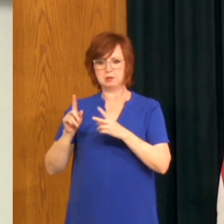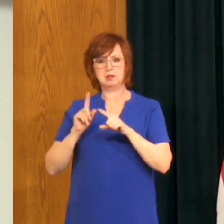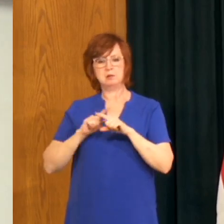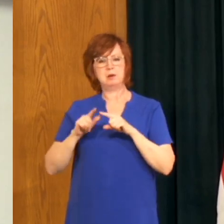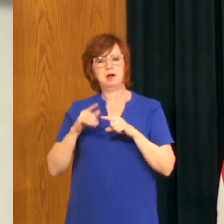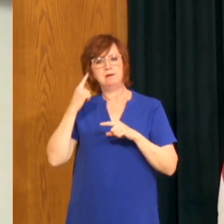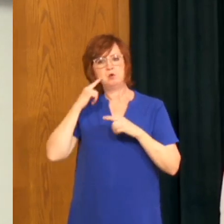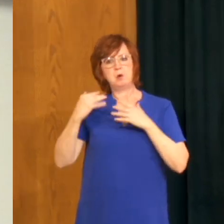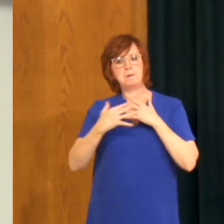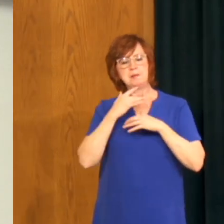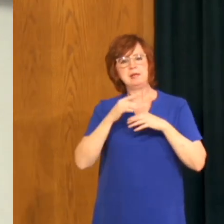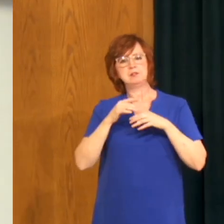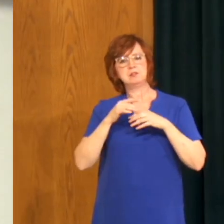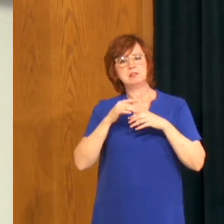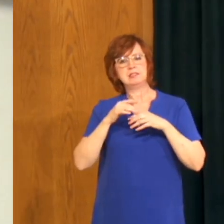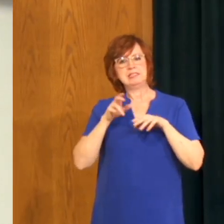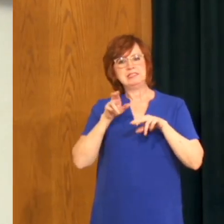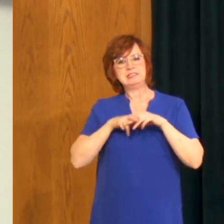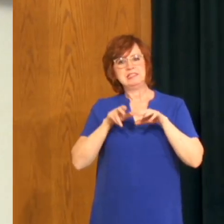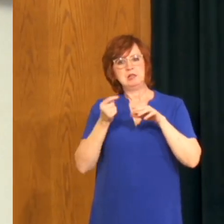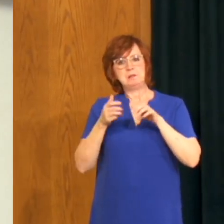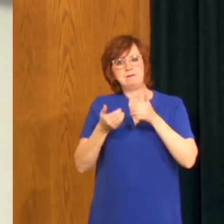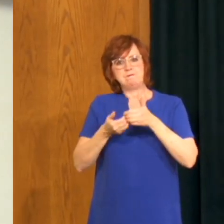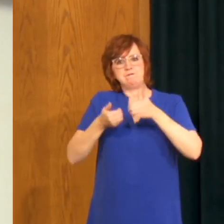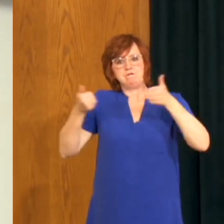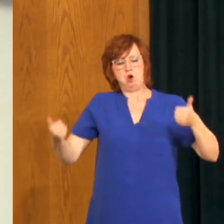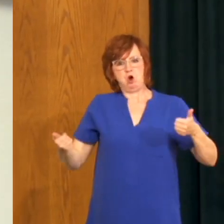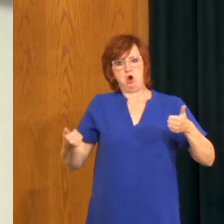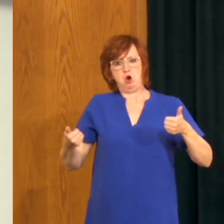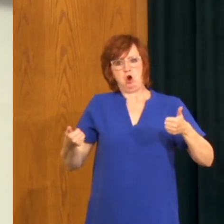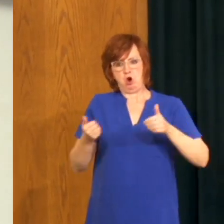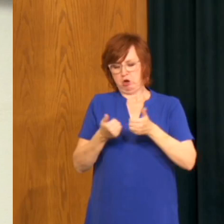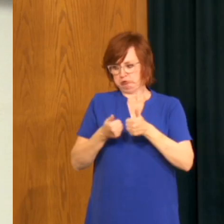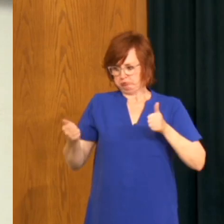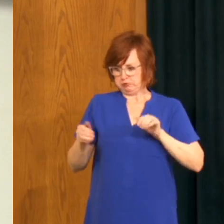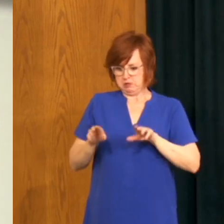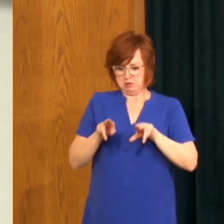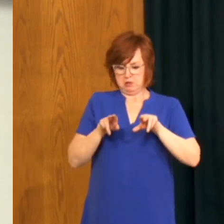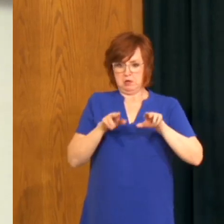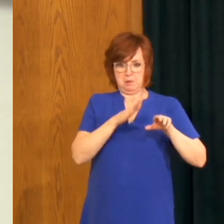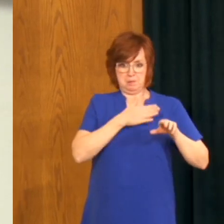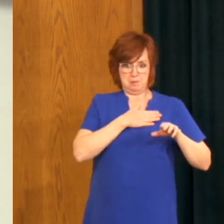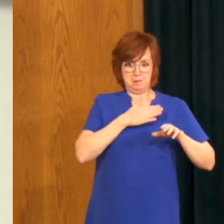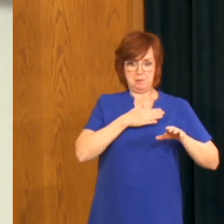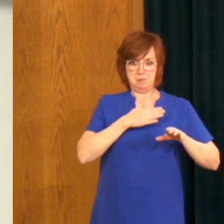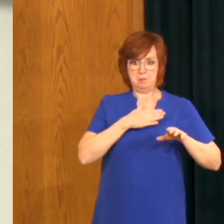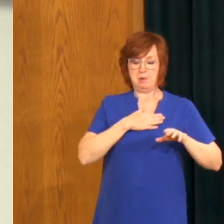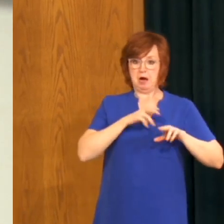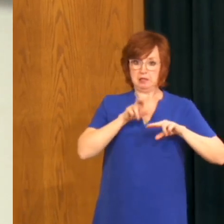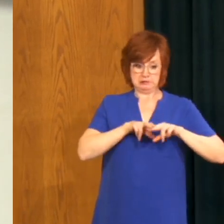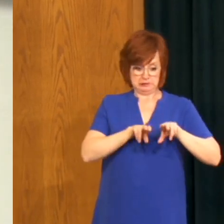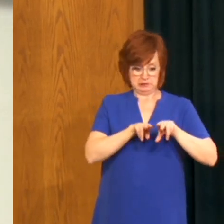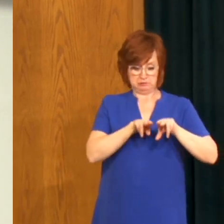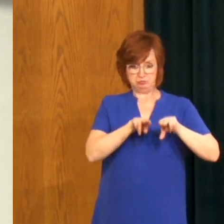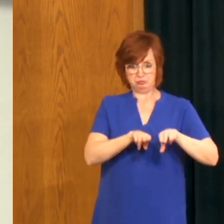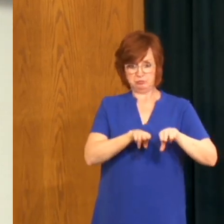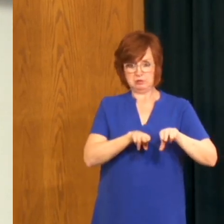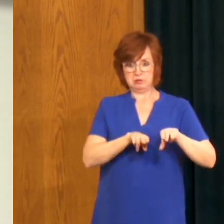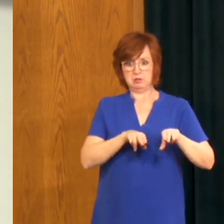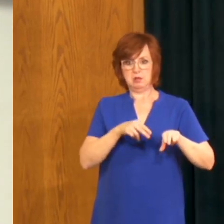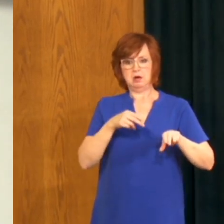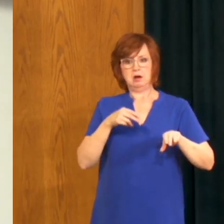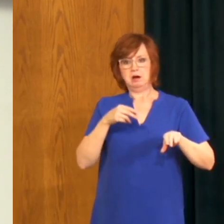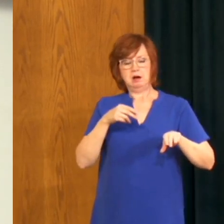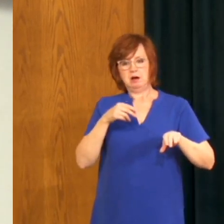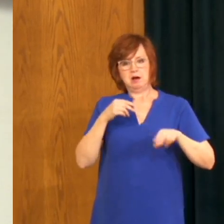beach, as long as you're physically distant, your household group is physically distant from another household group. It doesn't have to be 2 meters. It can be 4 meters,